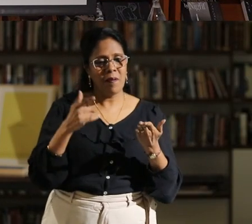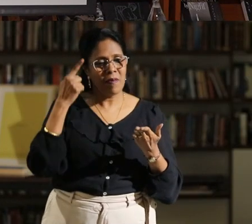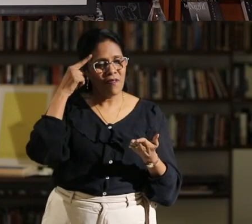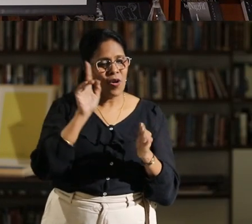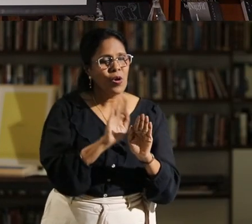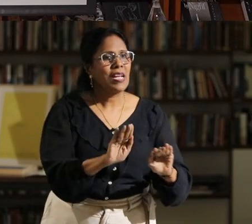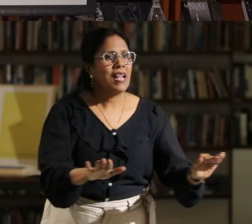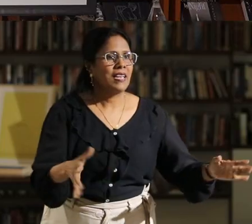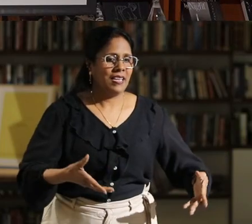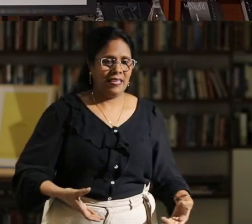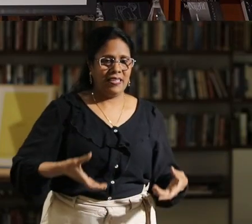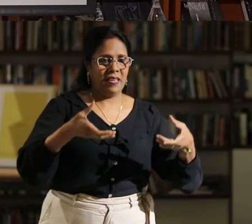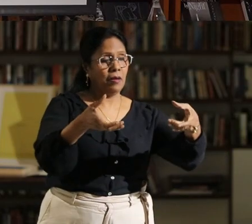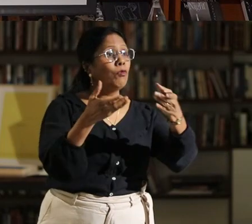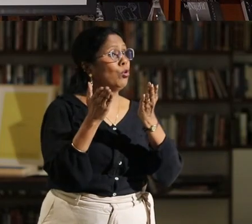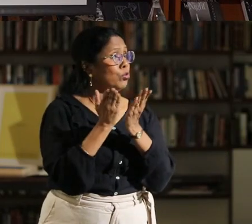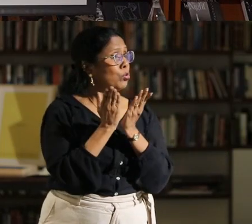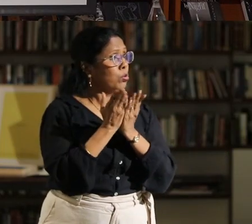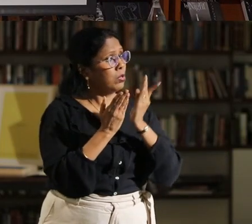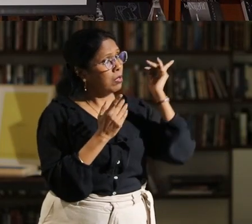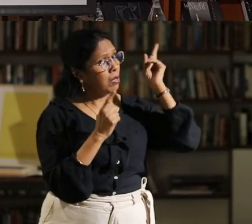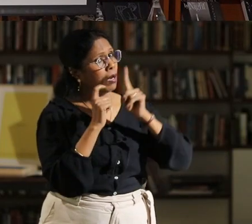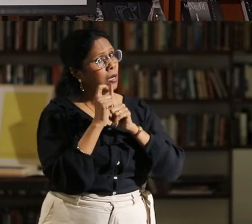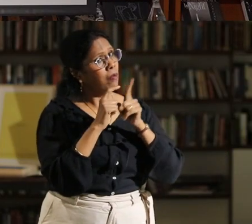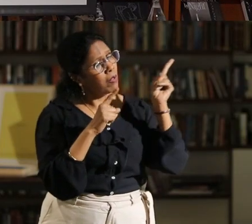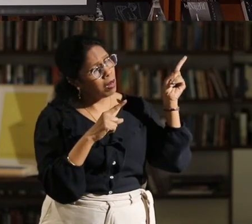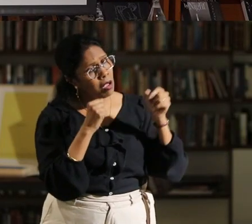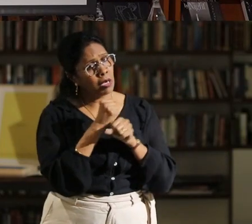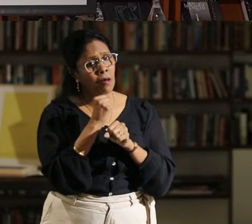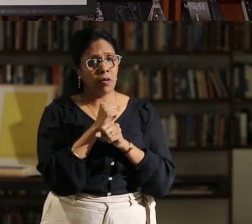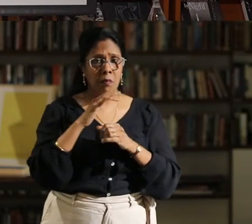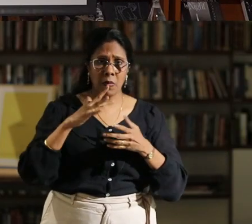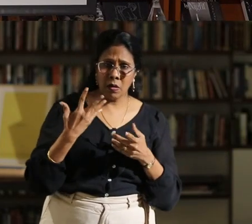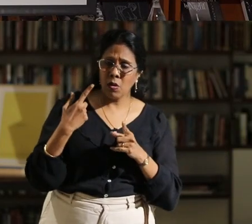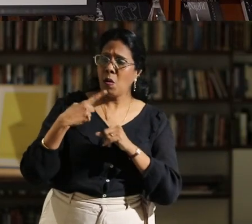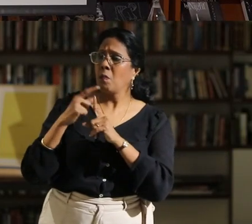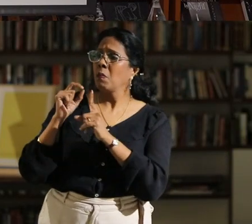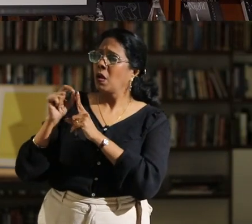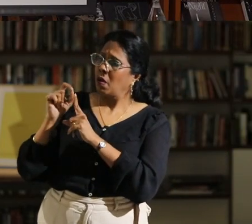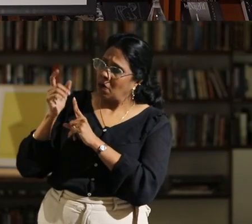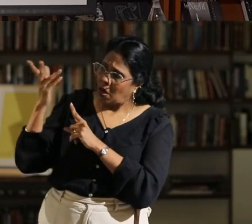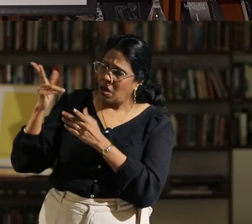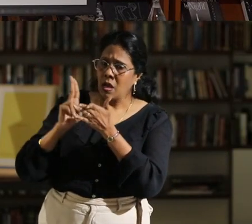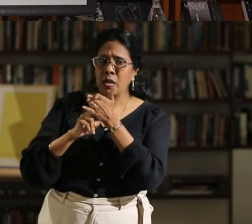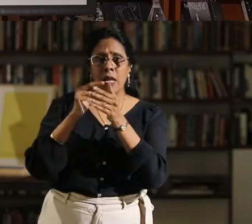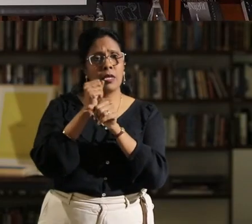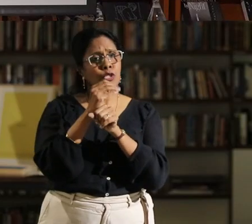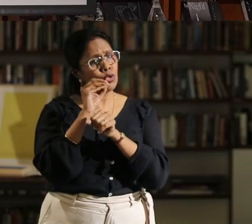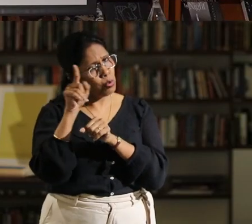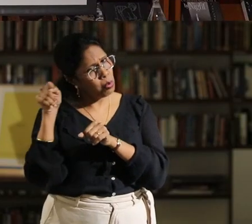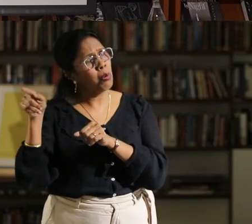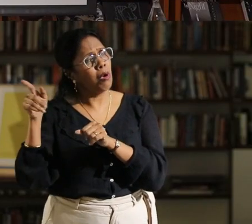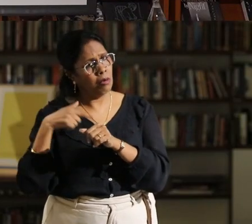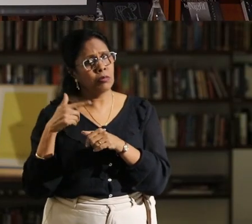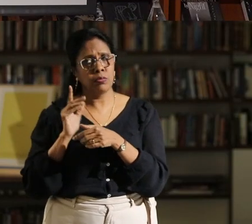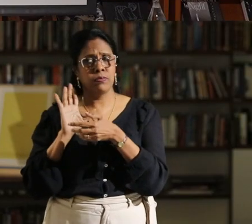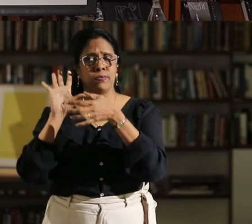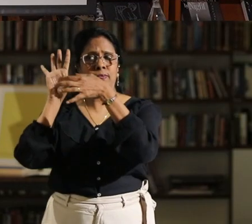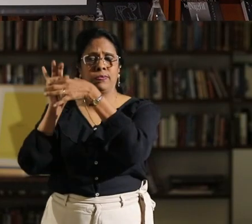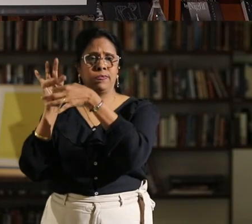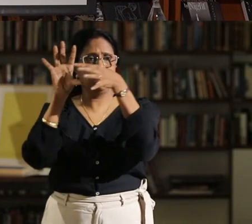actually it's very easy to give to many of schools in Delhi are not just government, they're also private schools run by NGOs. So